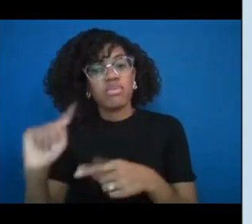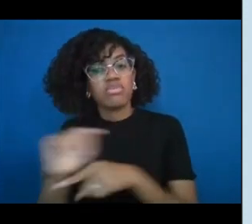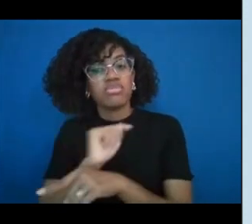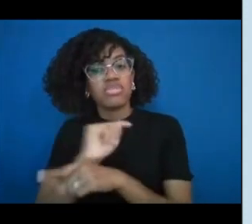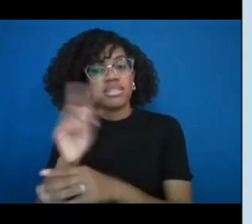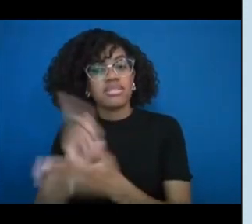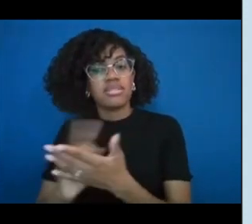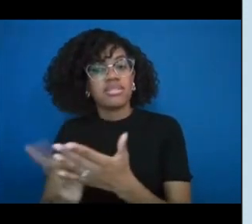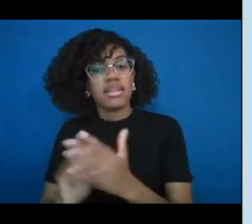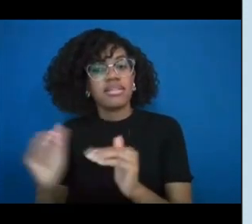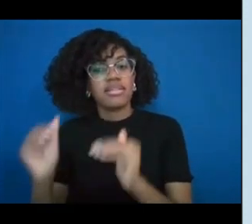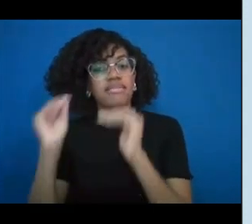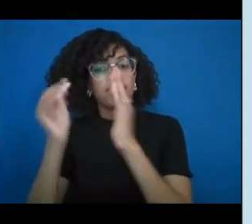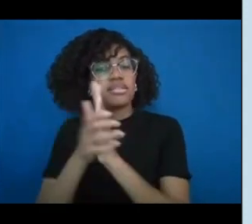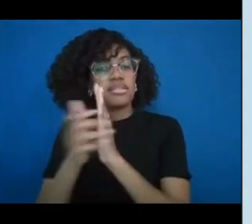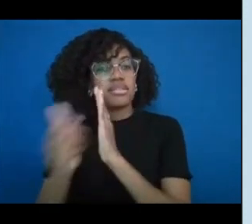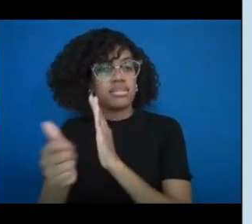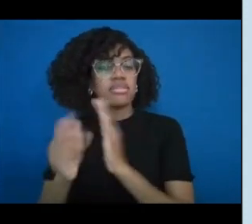climate resilience need.